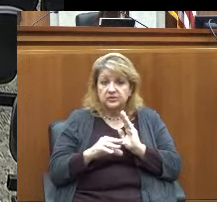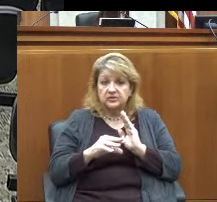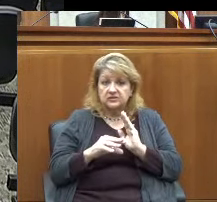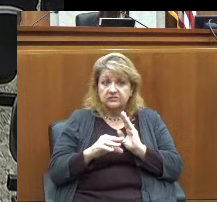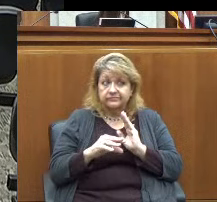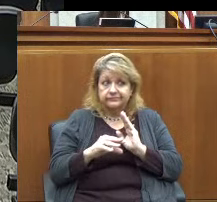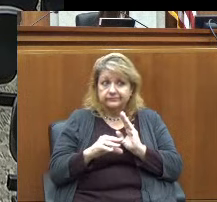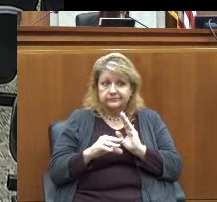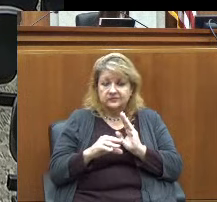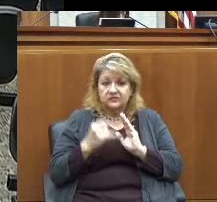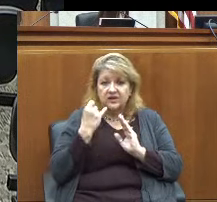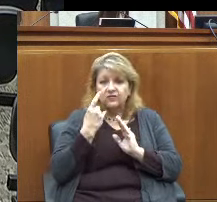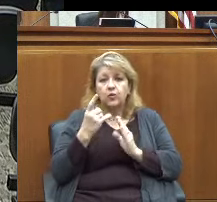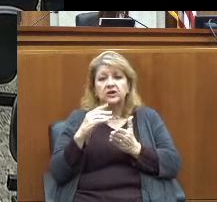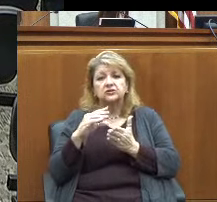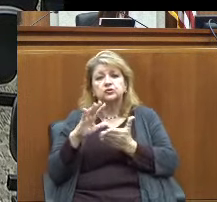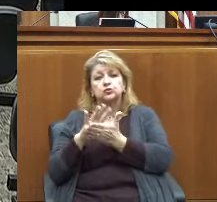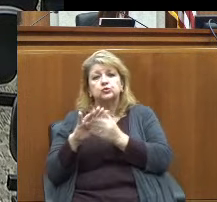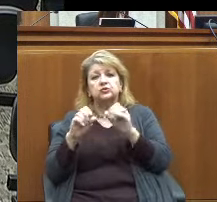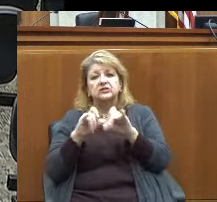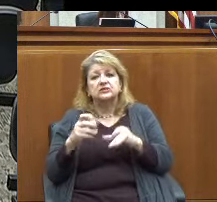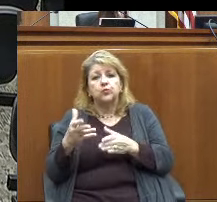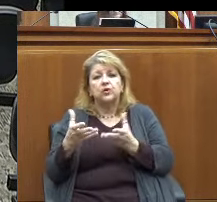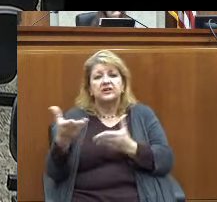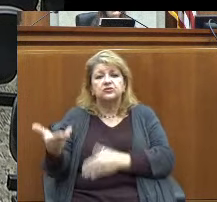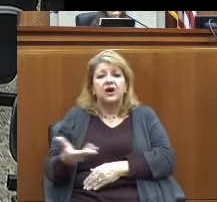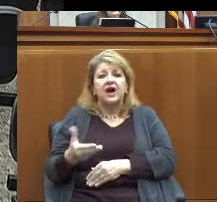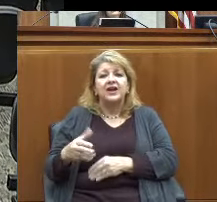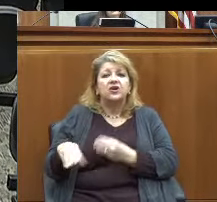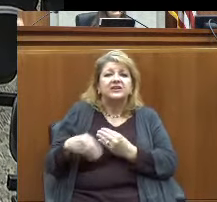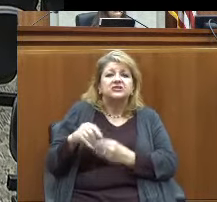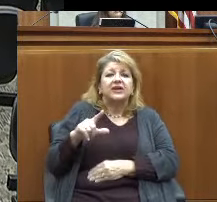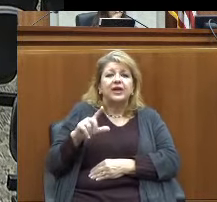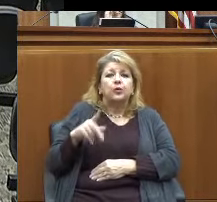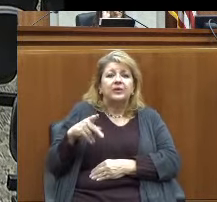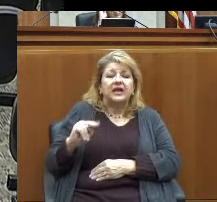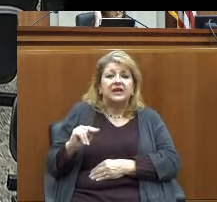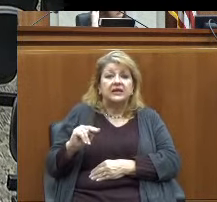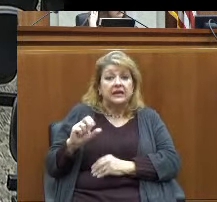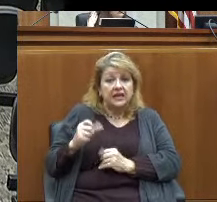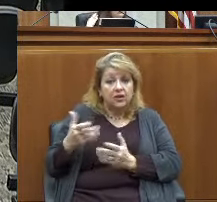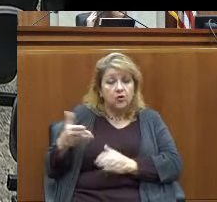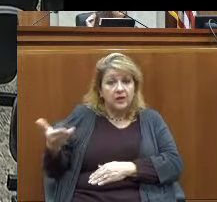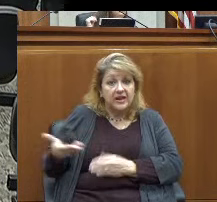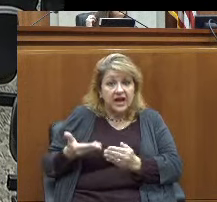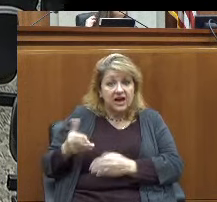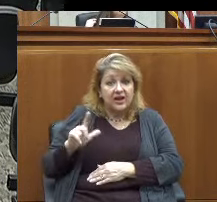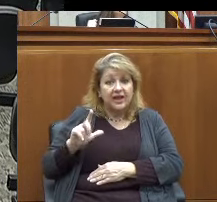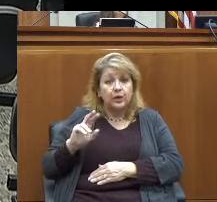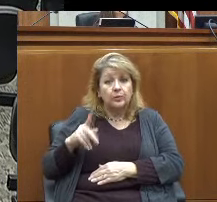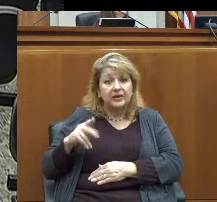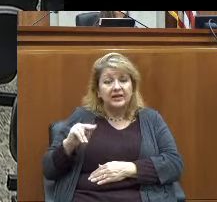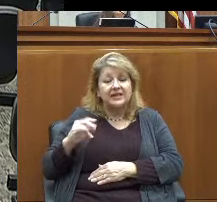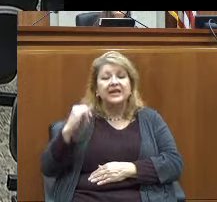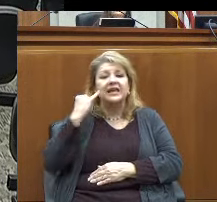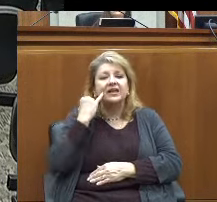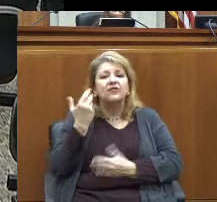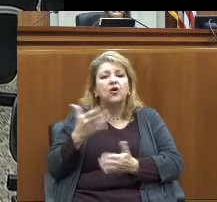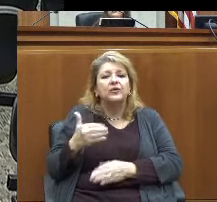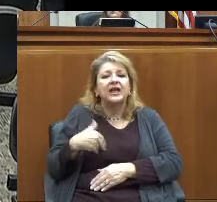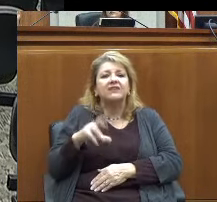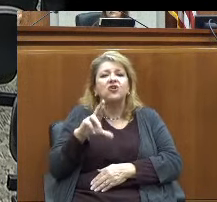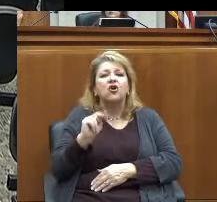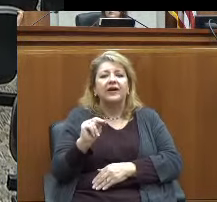school system wanted to hire additional LPNs, for instance, they could already do that so long as they have